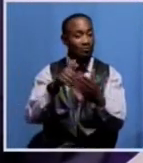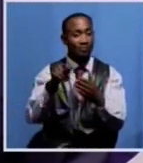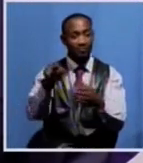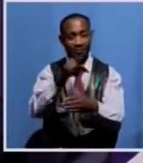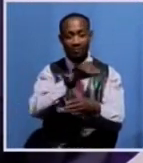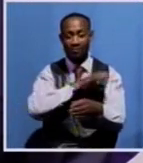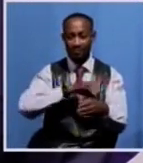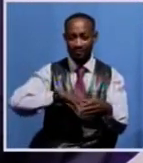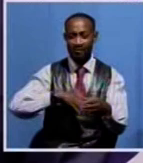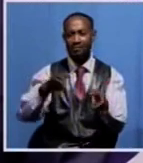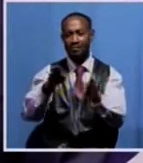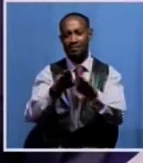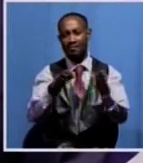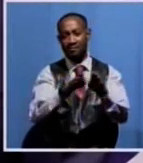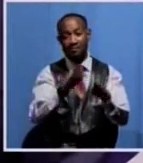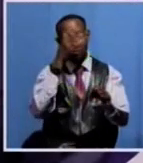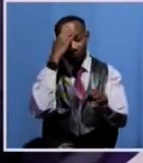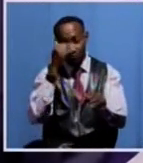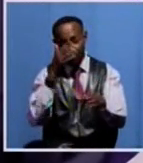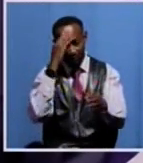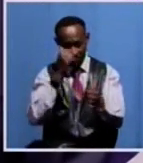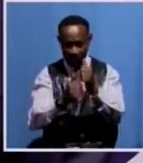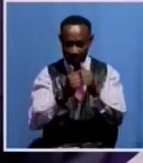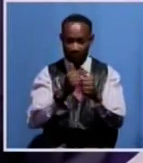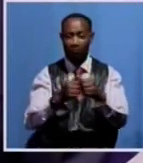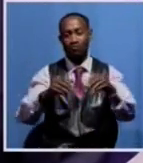in pushing the economic